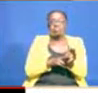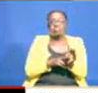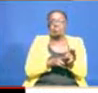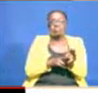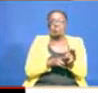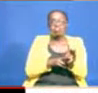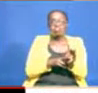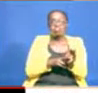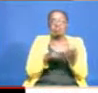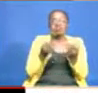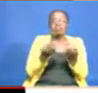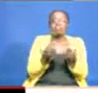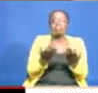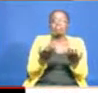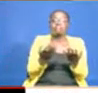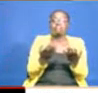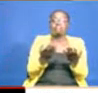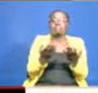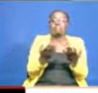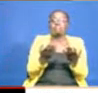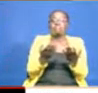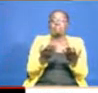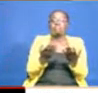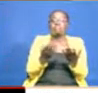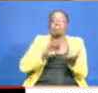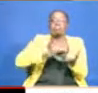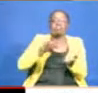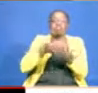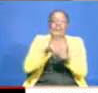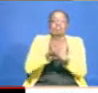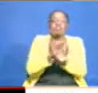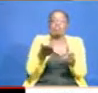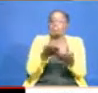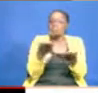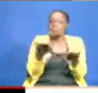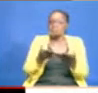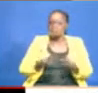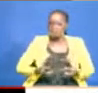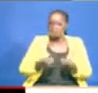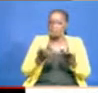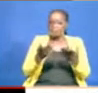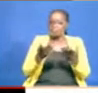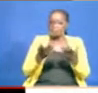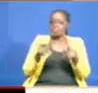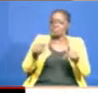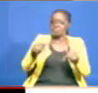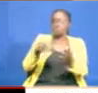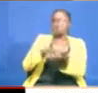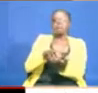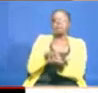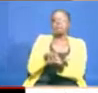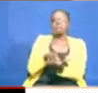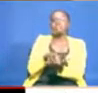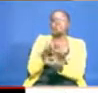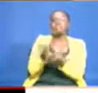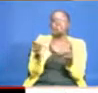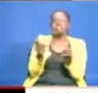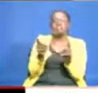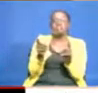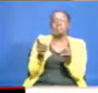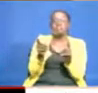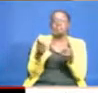There are so many, there's a lot of funds that are dedicated to this position, but people